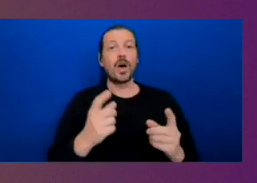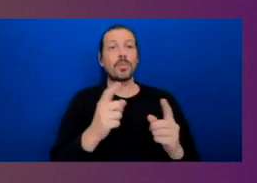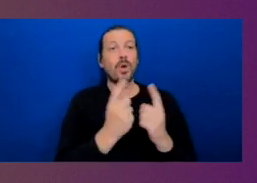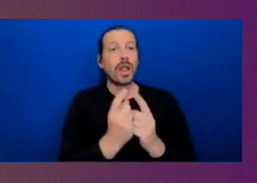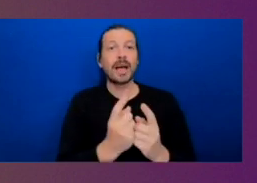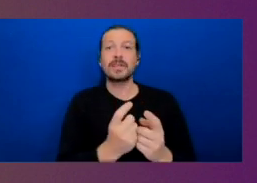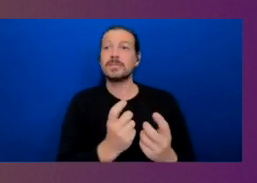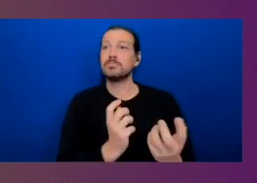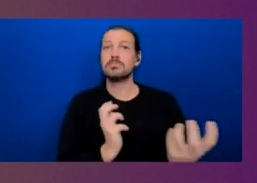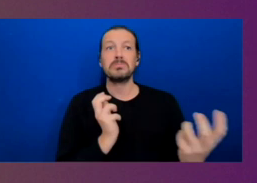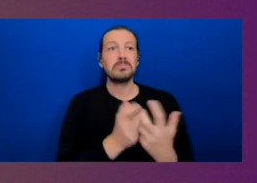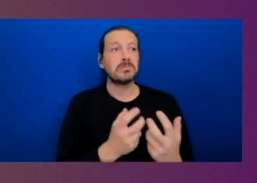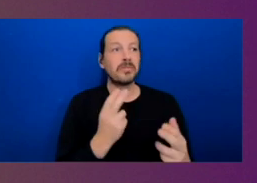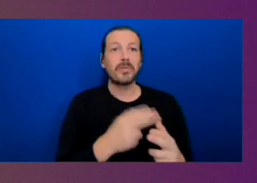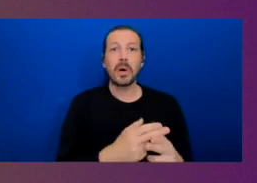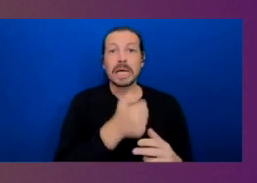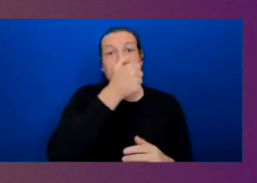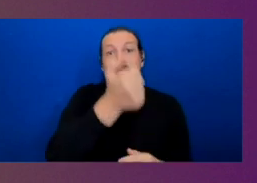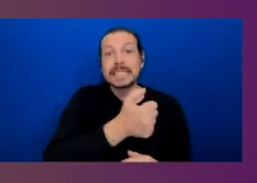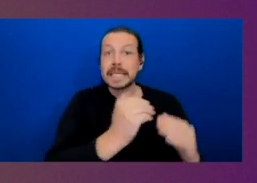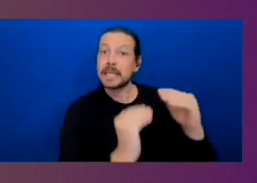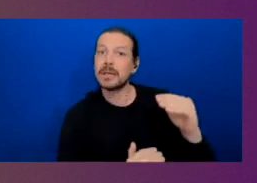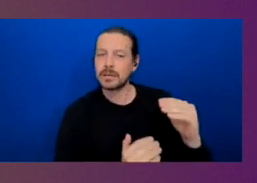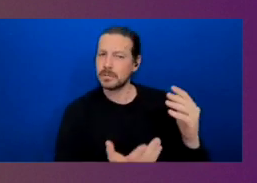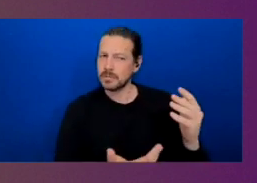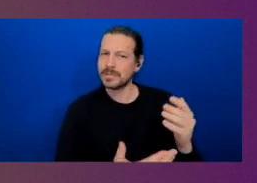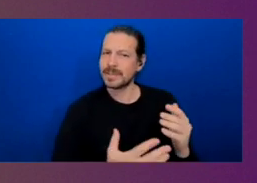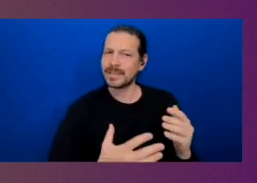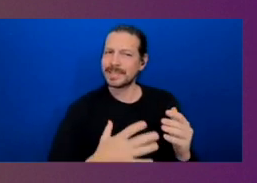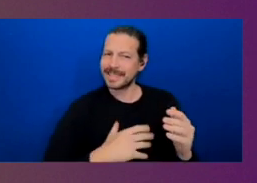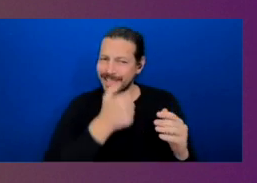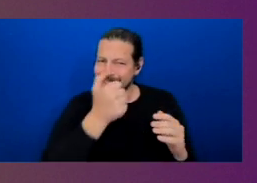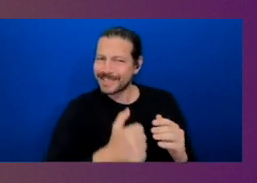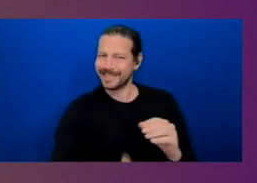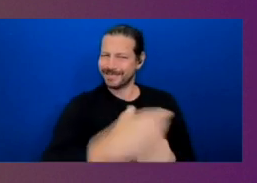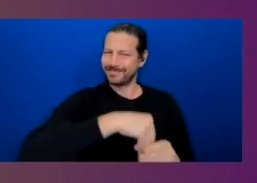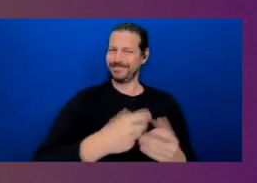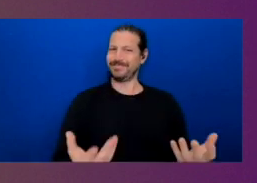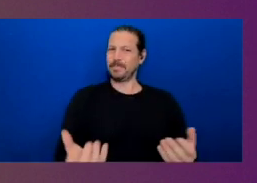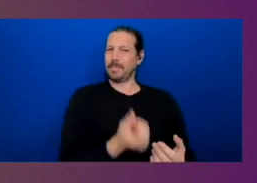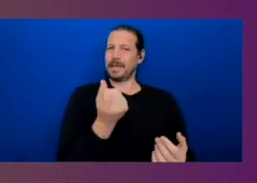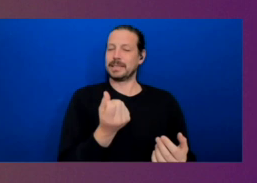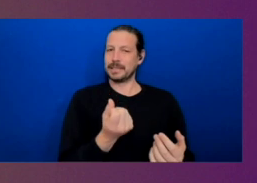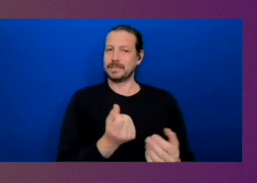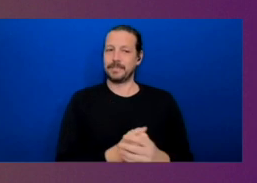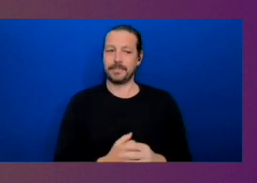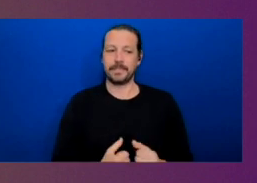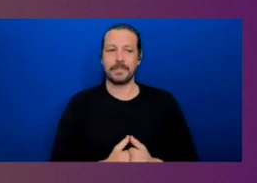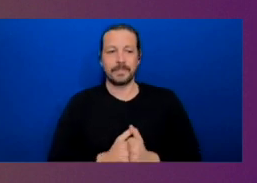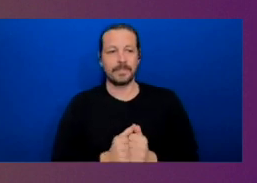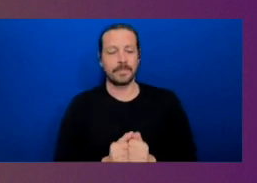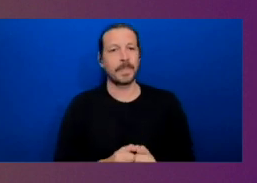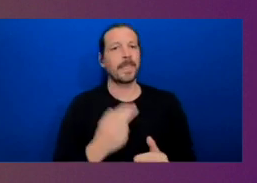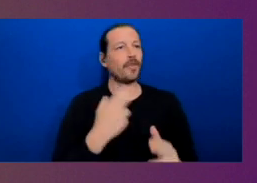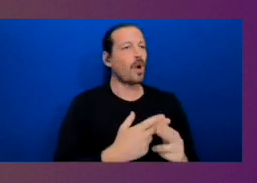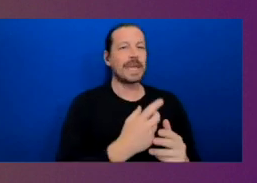under the age of 16, then we need to include people from that target audience, in every aspect of the